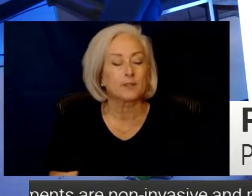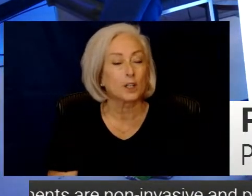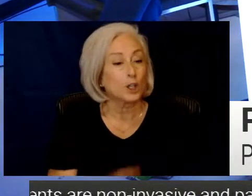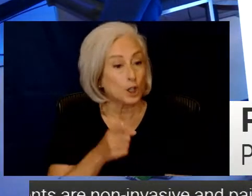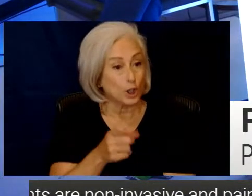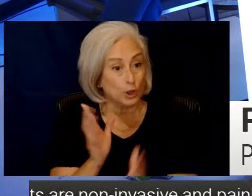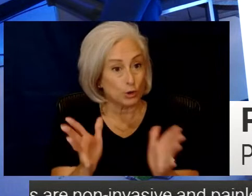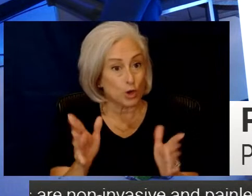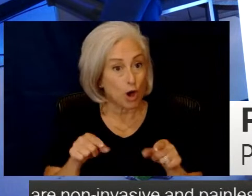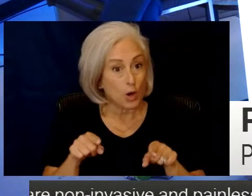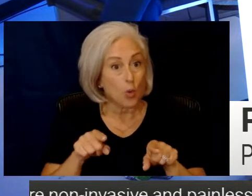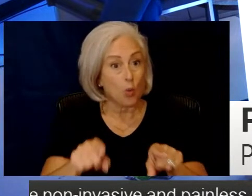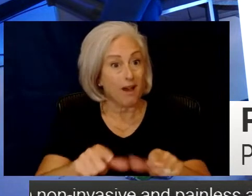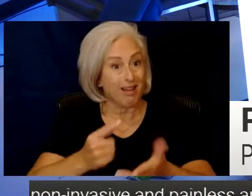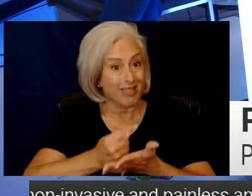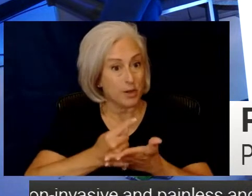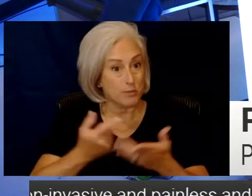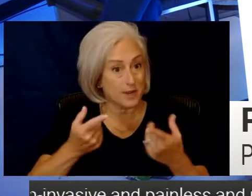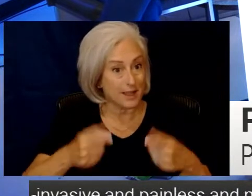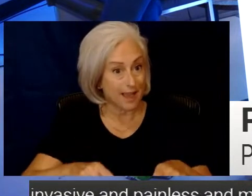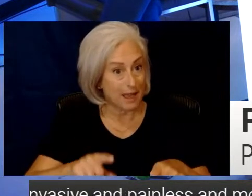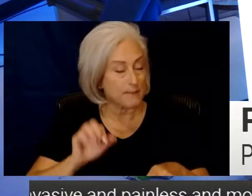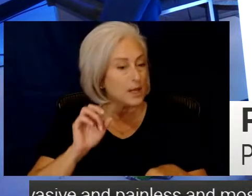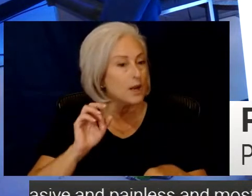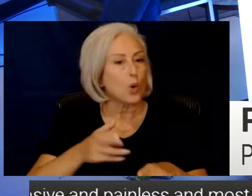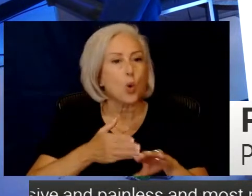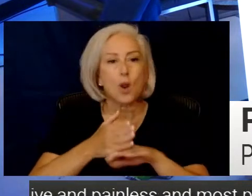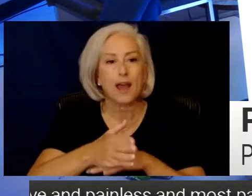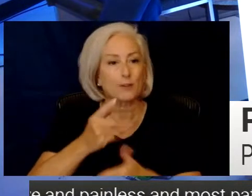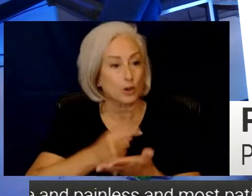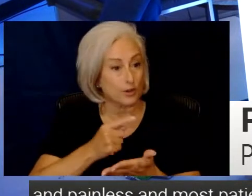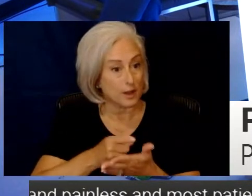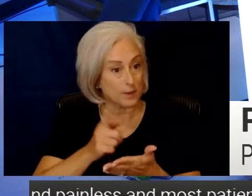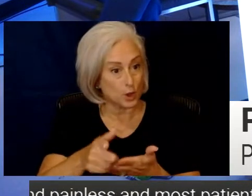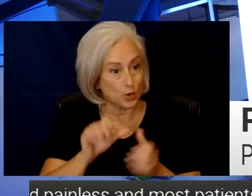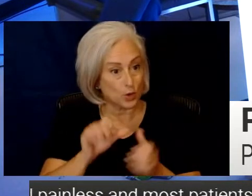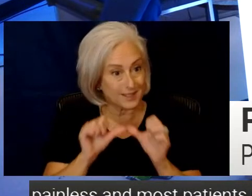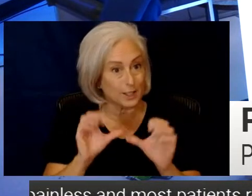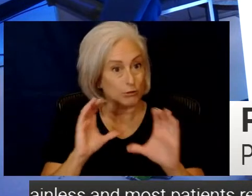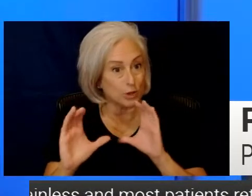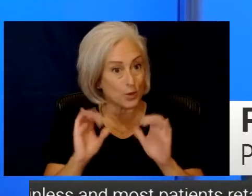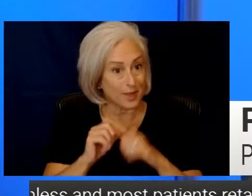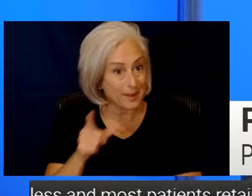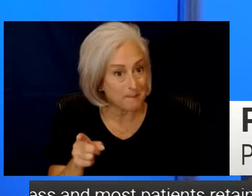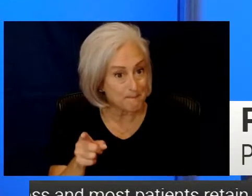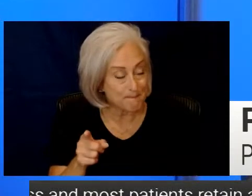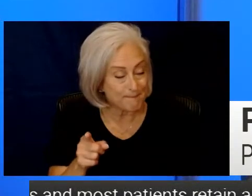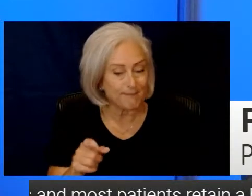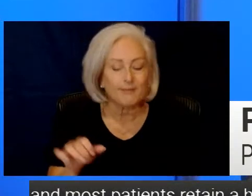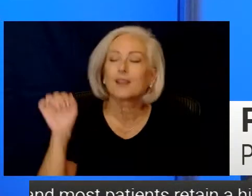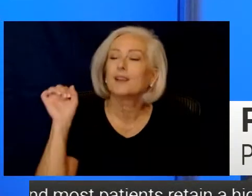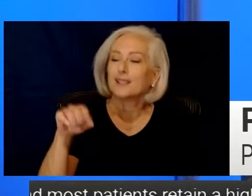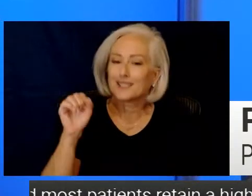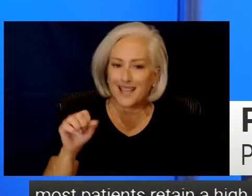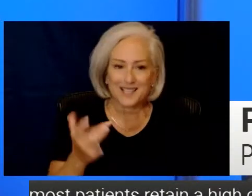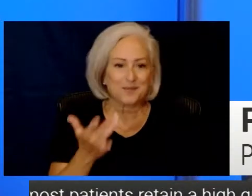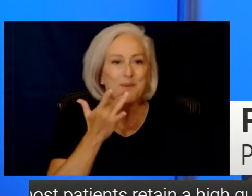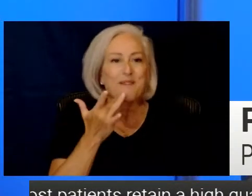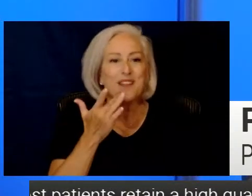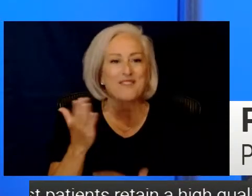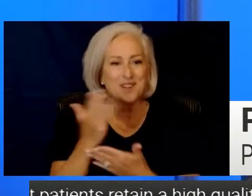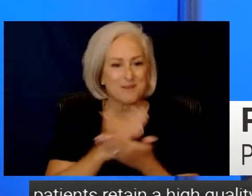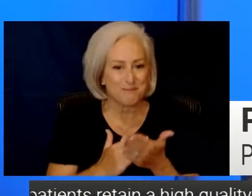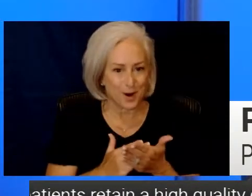therapy or after their therapy? Do you get to keep having the conversations with the patients? I do, and that's my favorite part of the whole process is getting to still